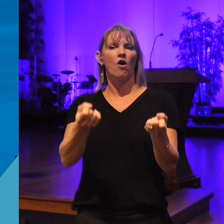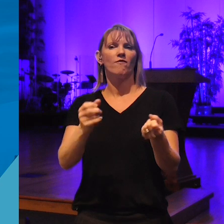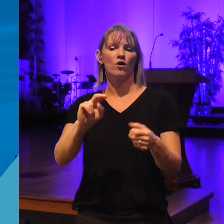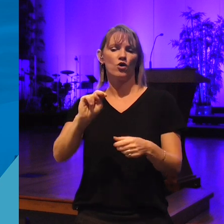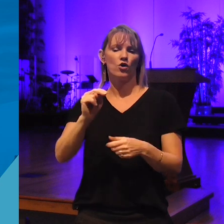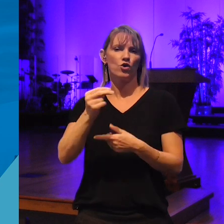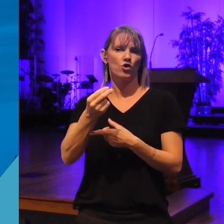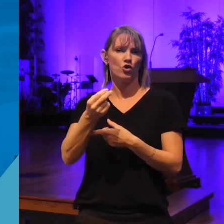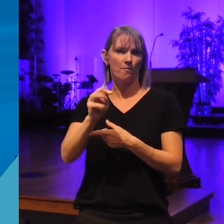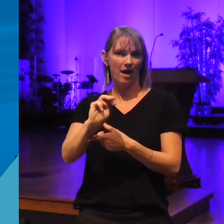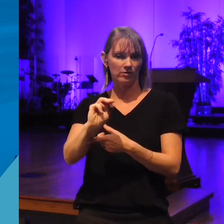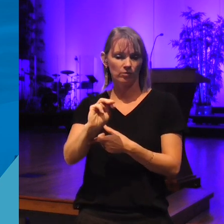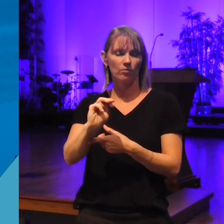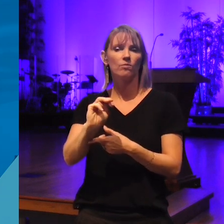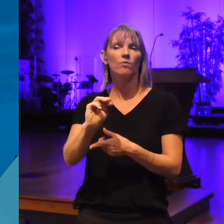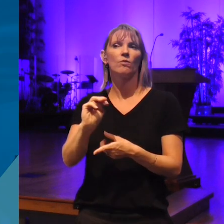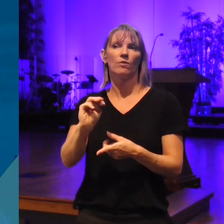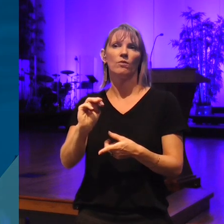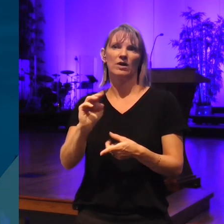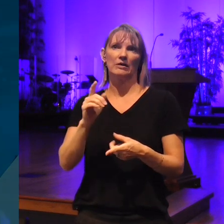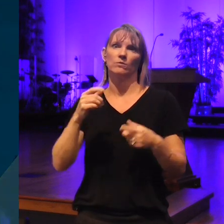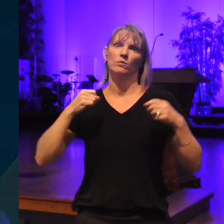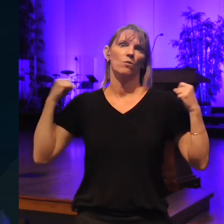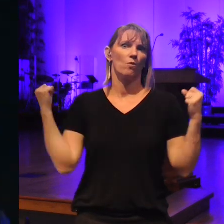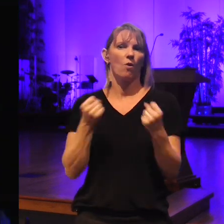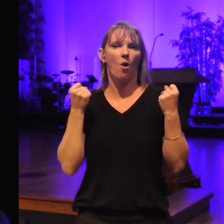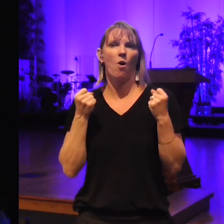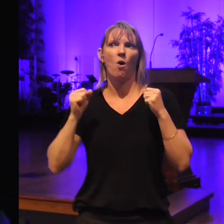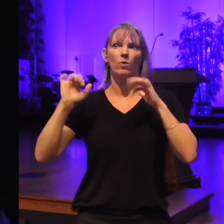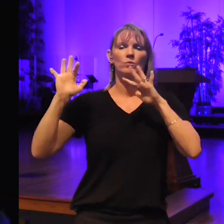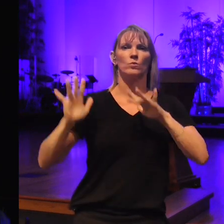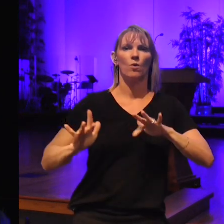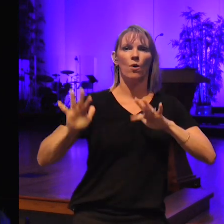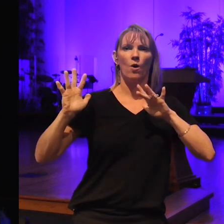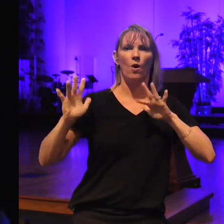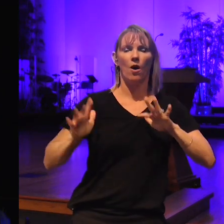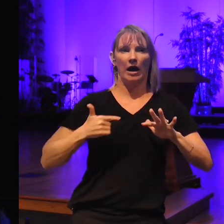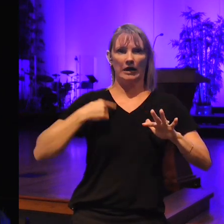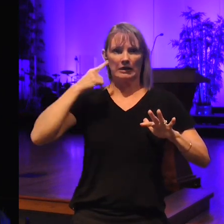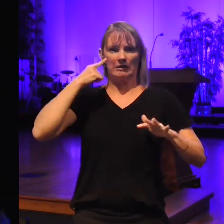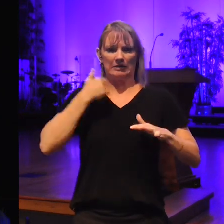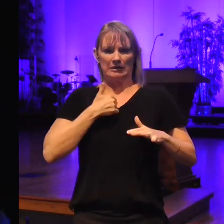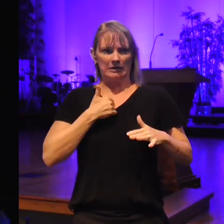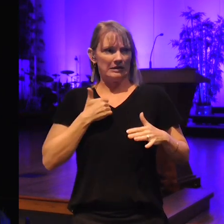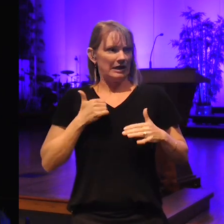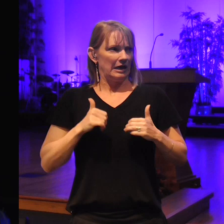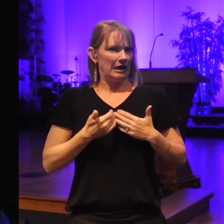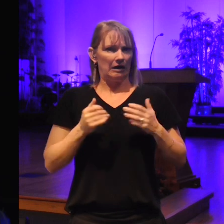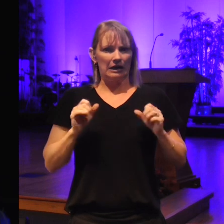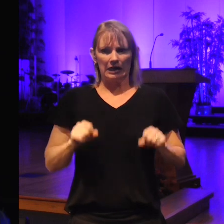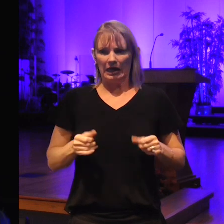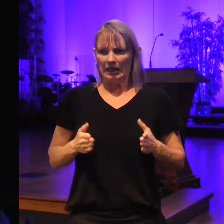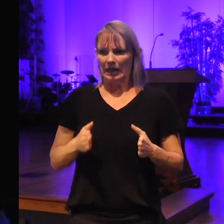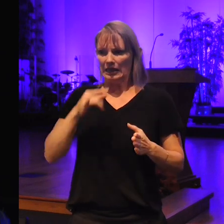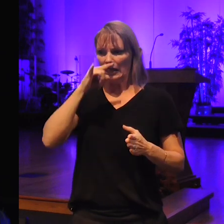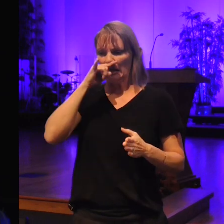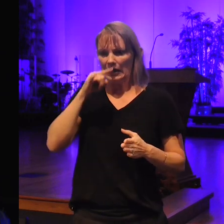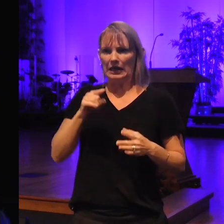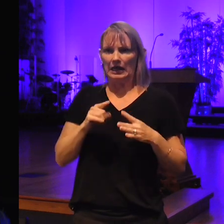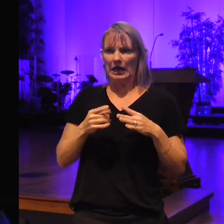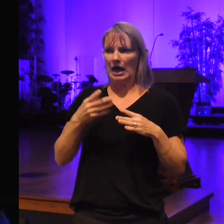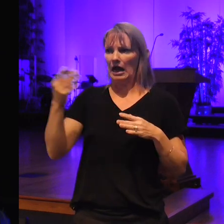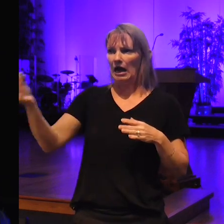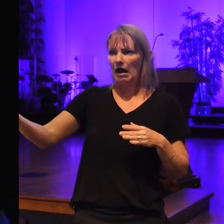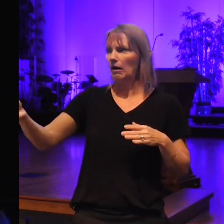New Mexico, and it was really cold. It was a snowstorm, and I'm thinking to myself, how can we let this kid out of the